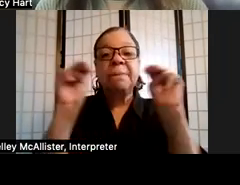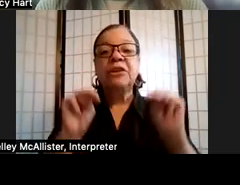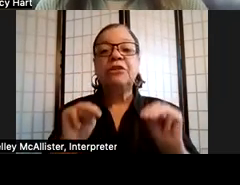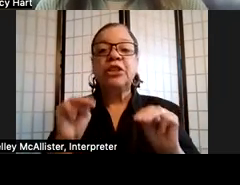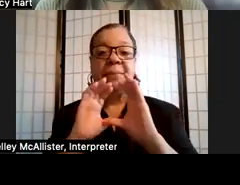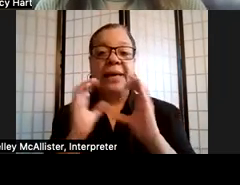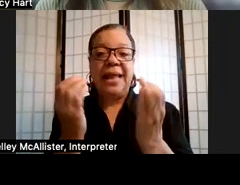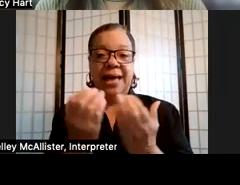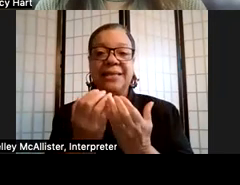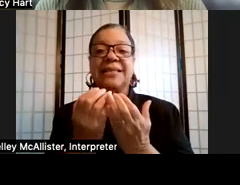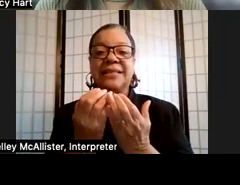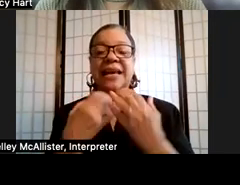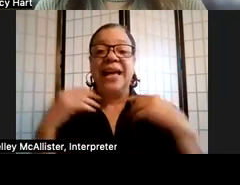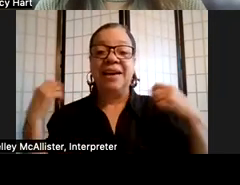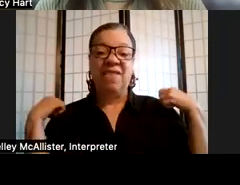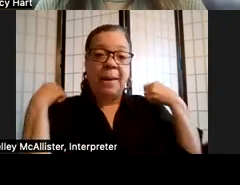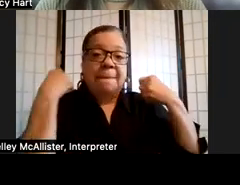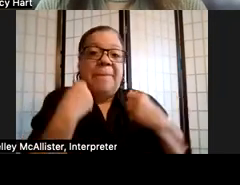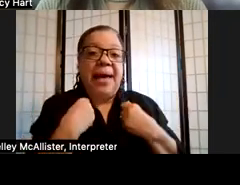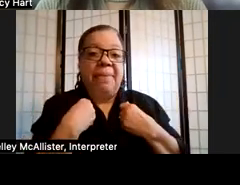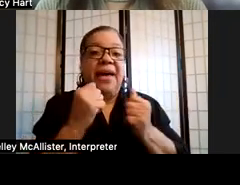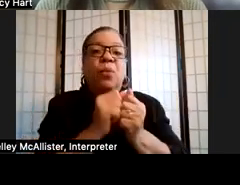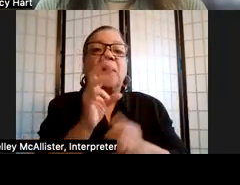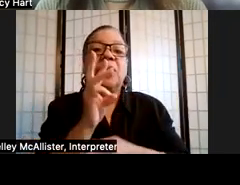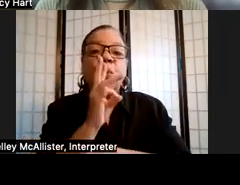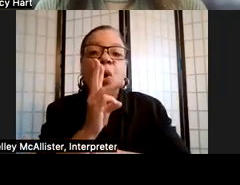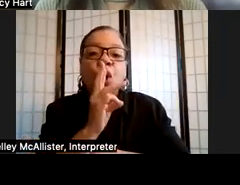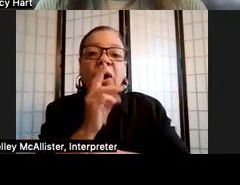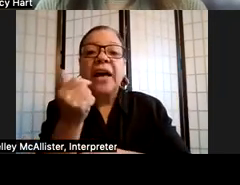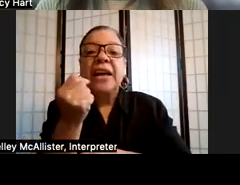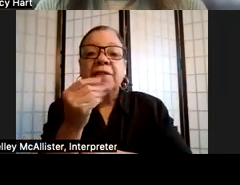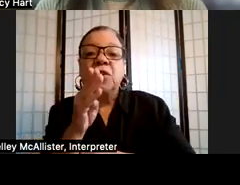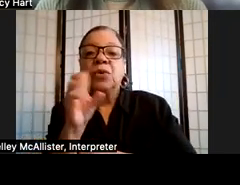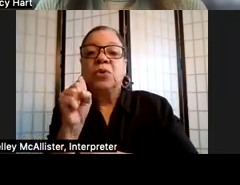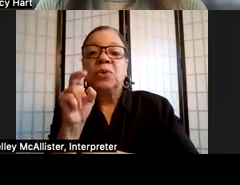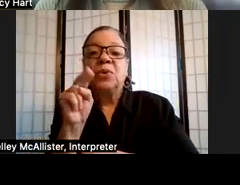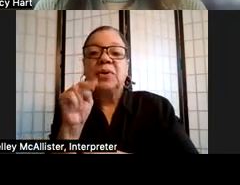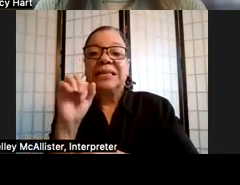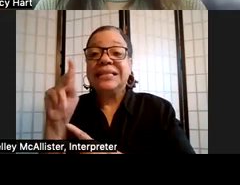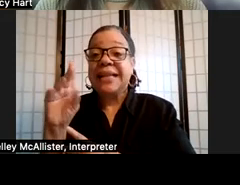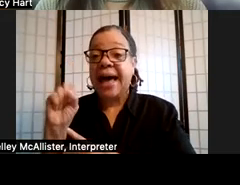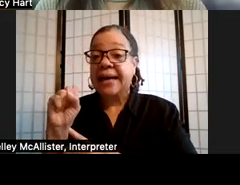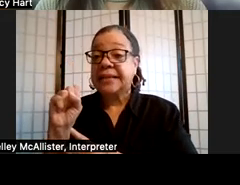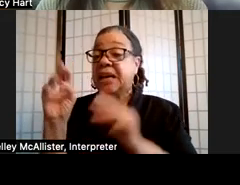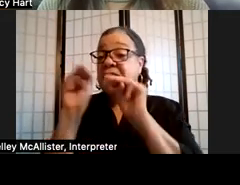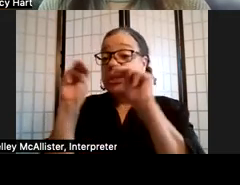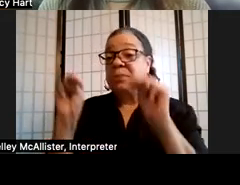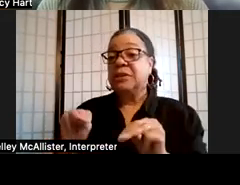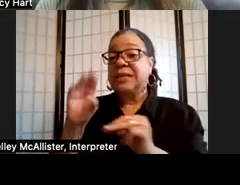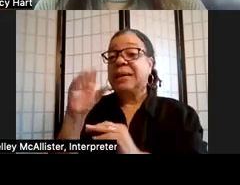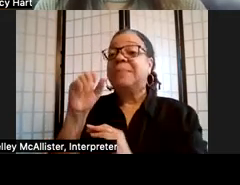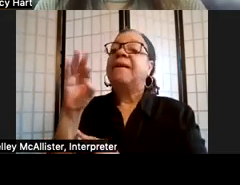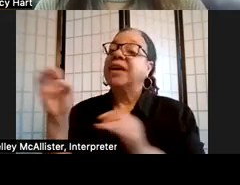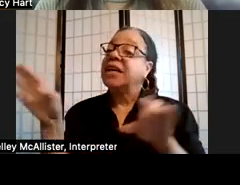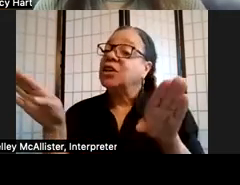has a backpack with a bottle of water and a few small snacks? The museum cafe is